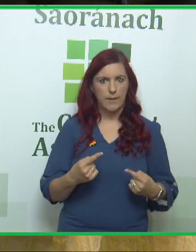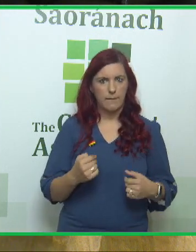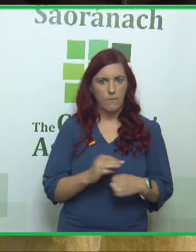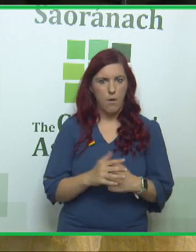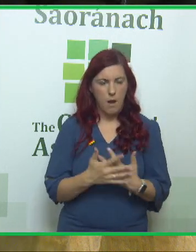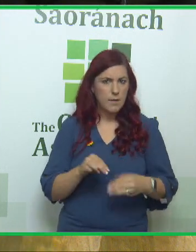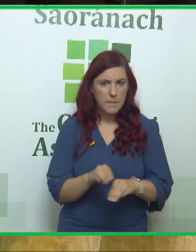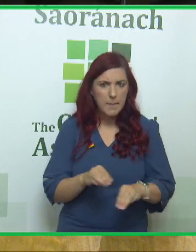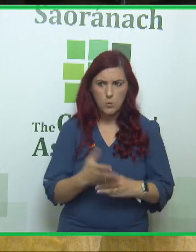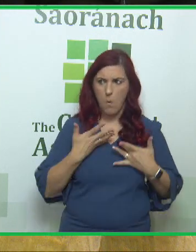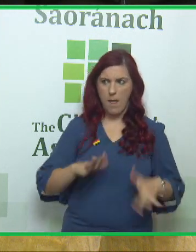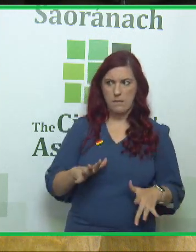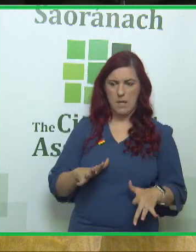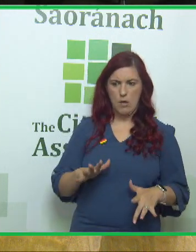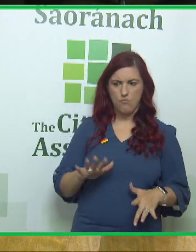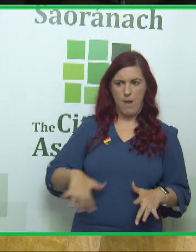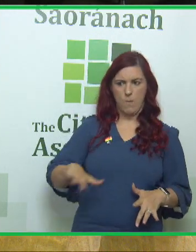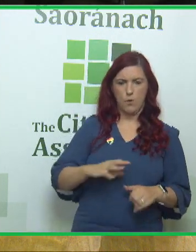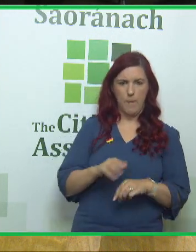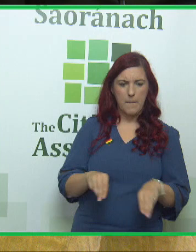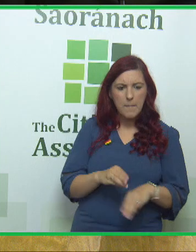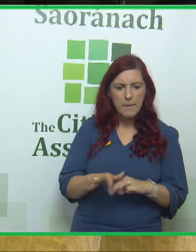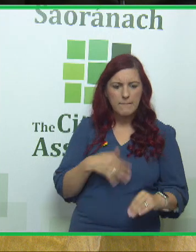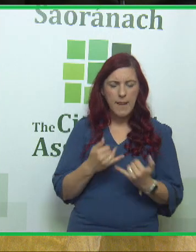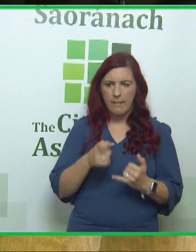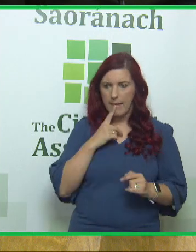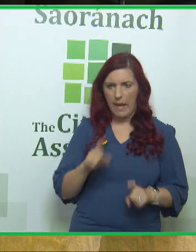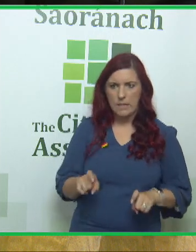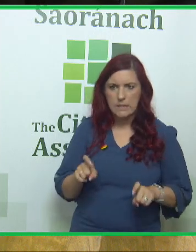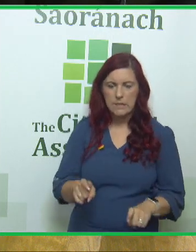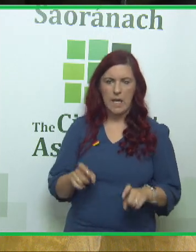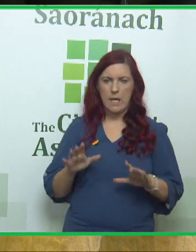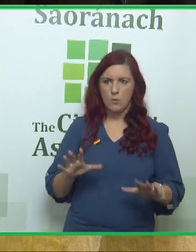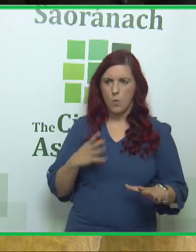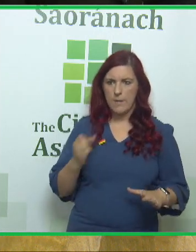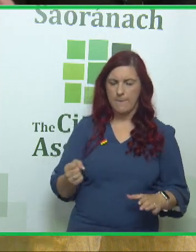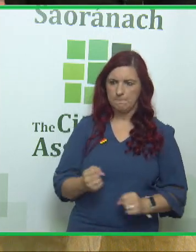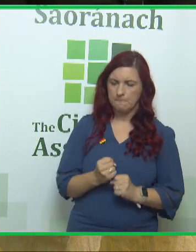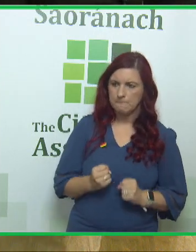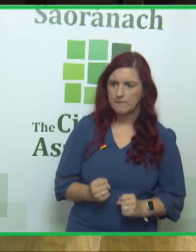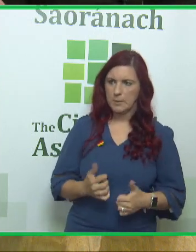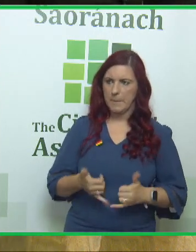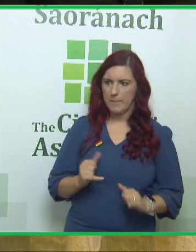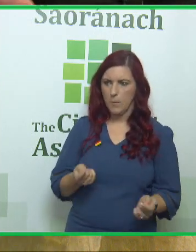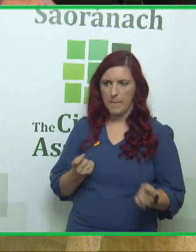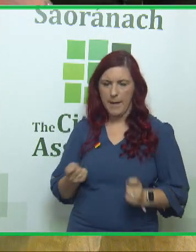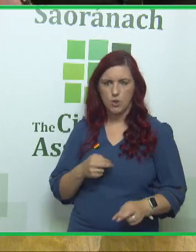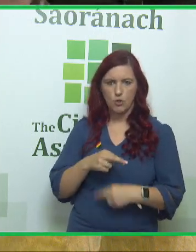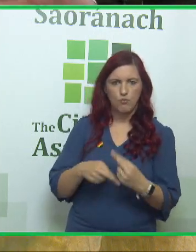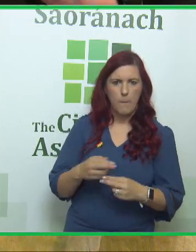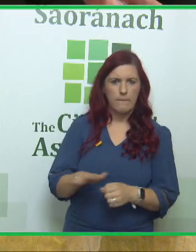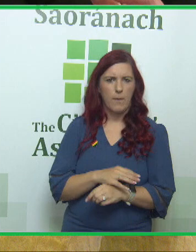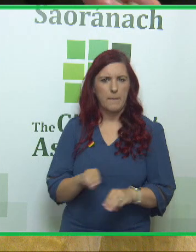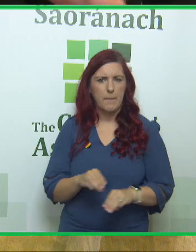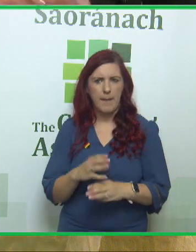of people. And sometimes people can't stay in the room. They don't feel they have the wherewithal to be able to manage in a room and have